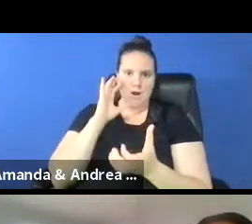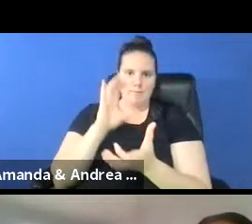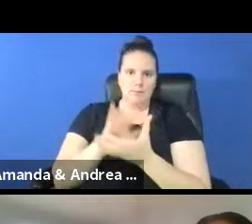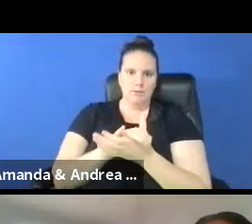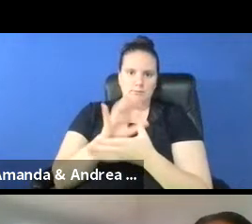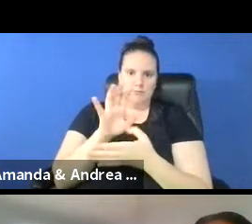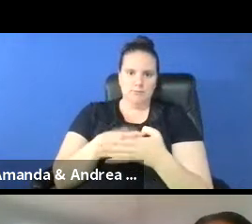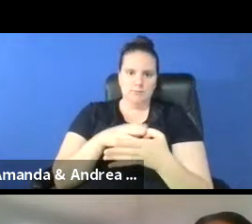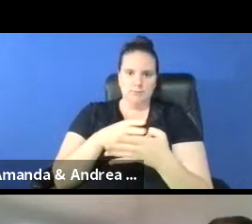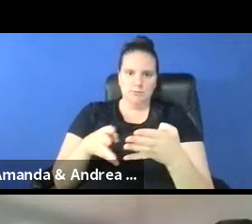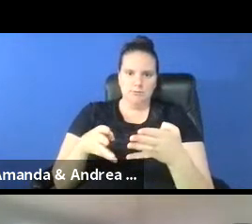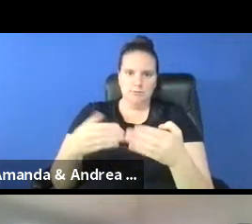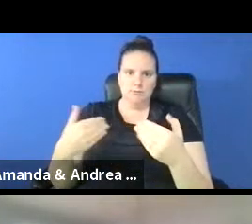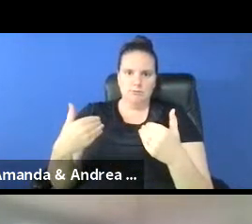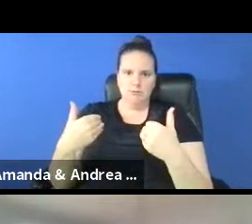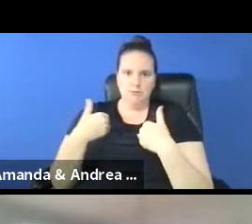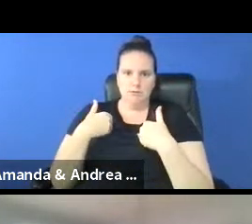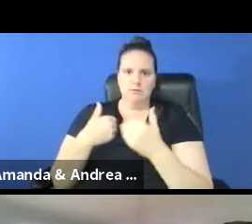to have